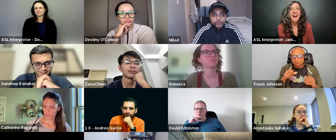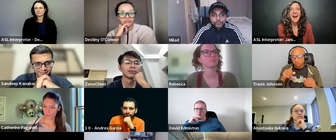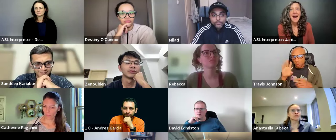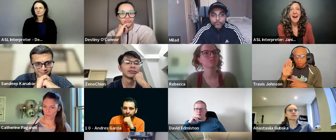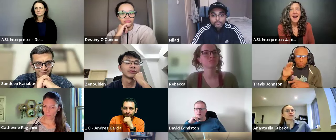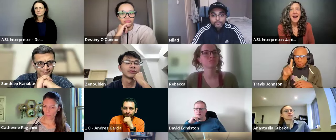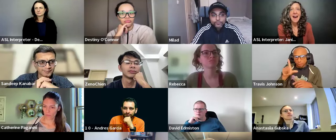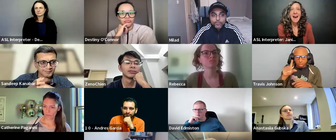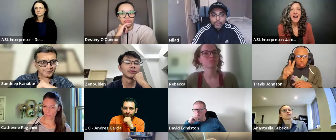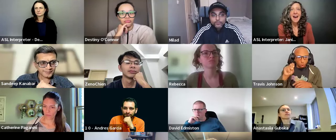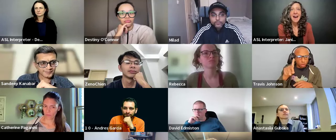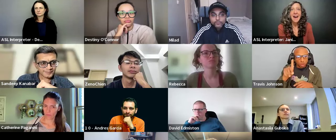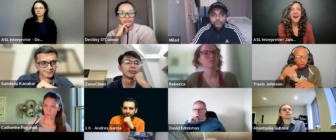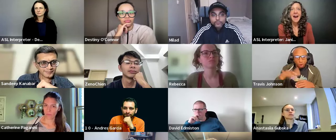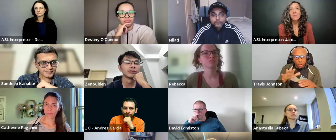amazing.